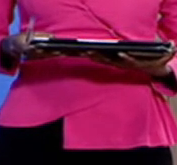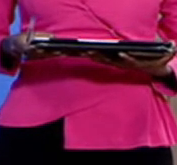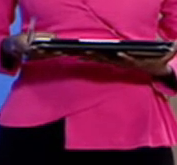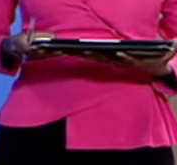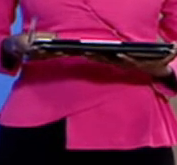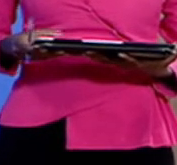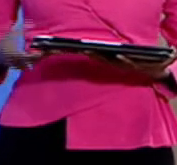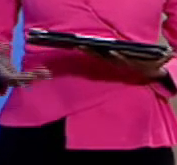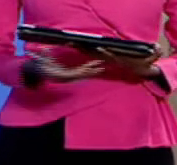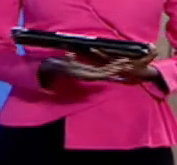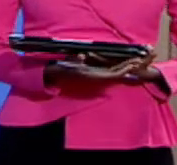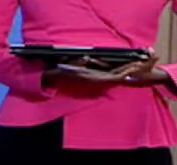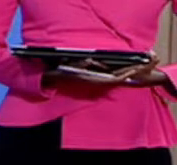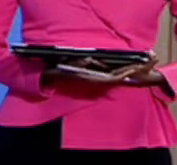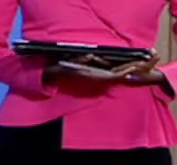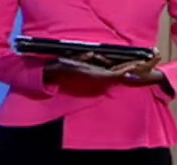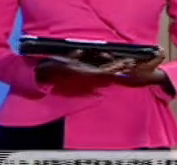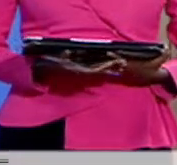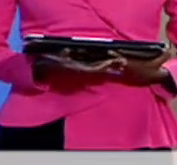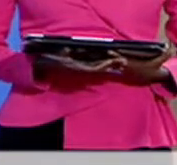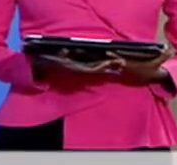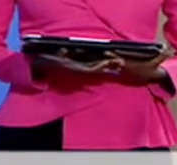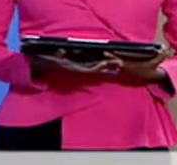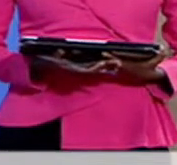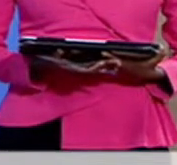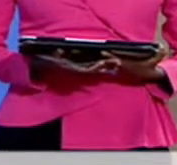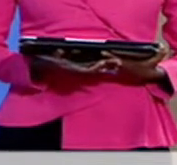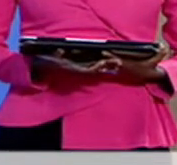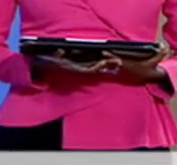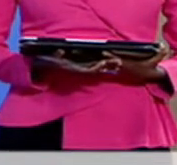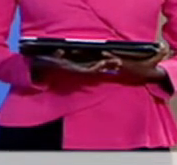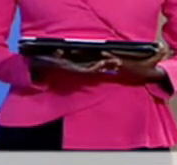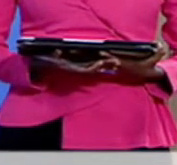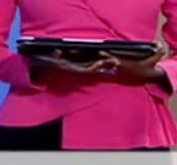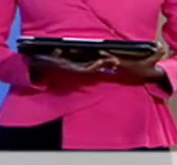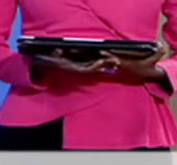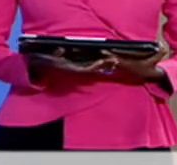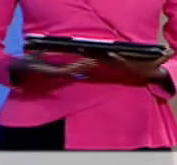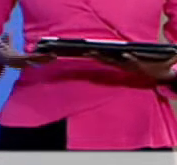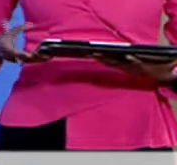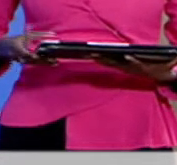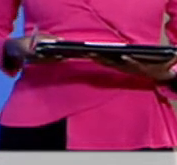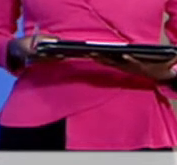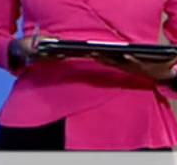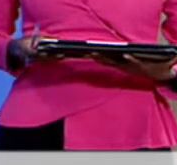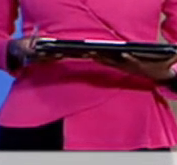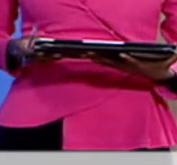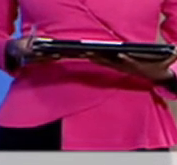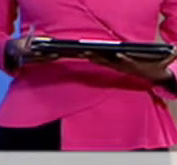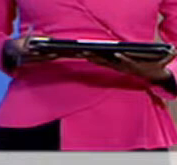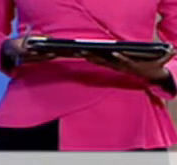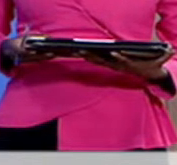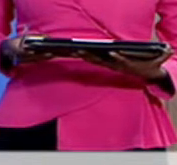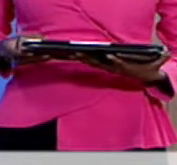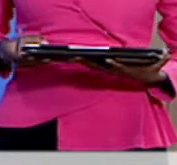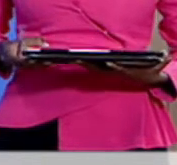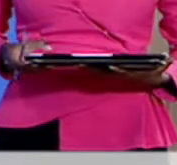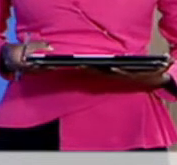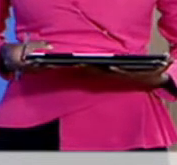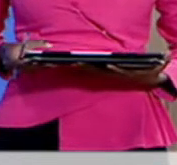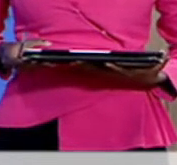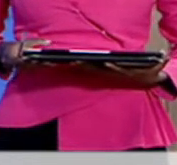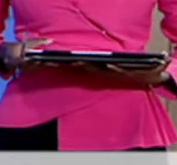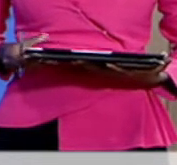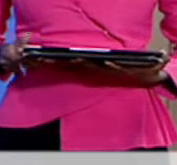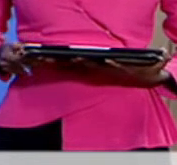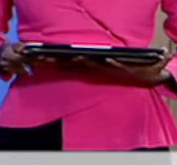on instead of being locked out of the international football. Makwata helped Leopards finish top five in the league and is eyeing the foreign market in the